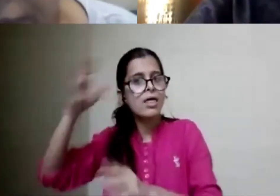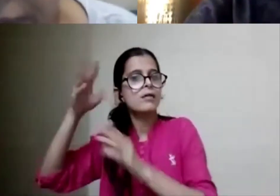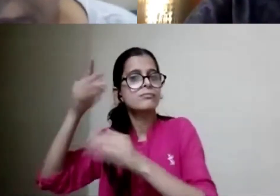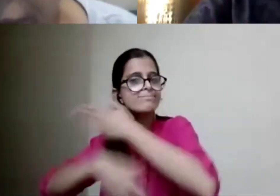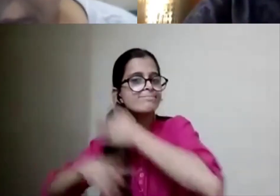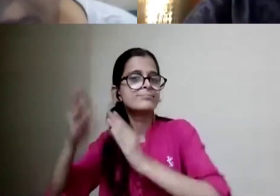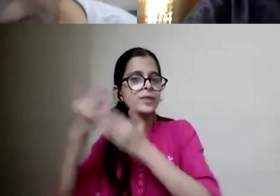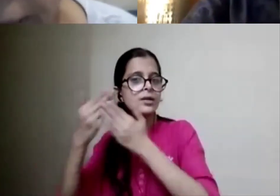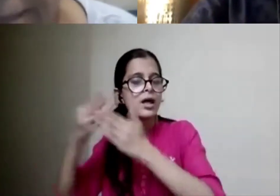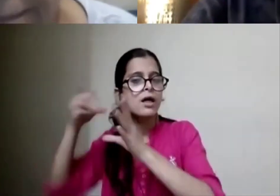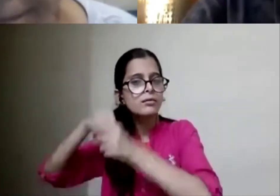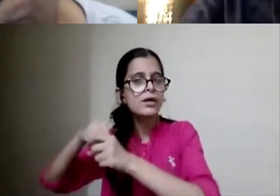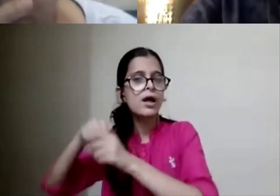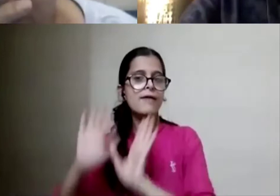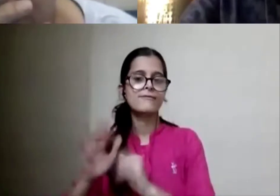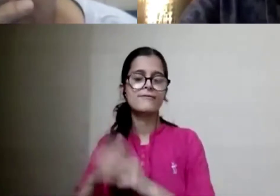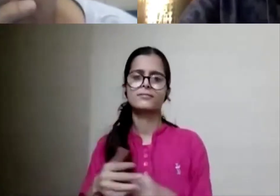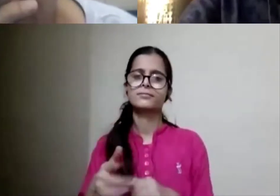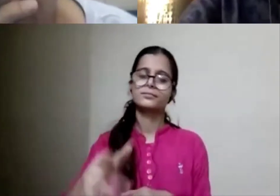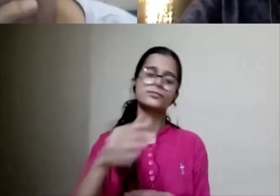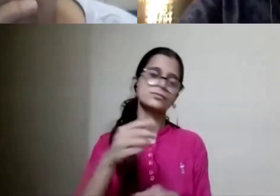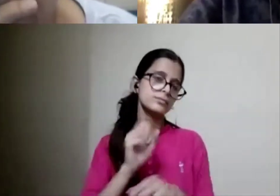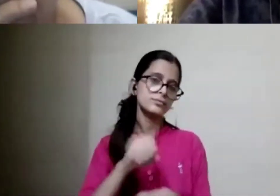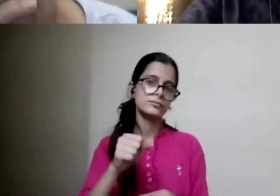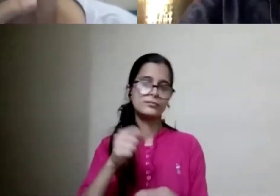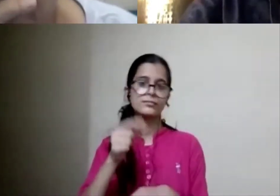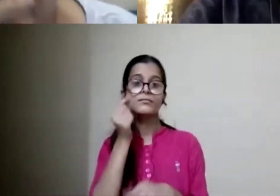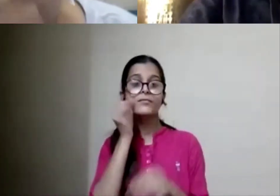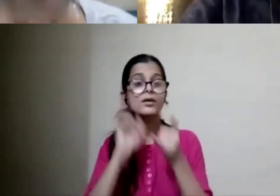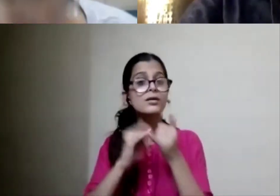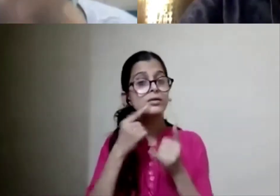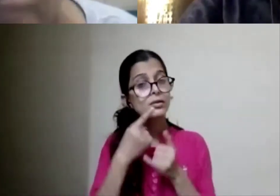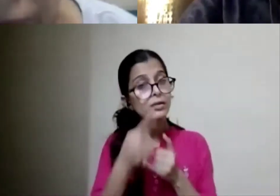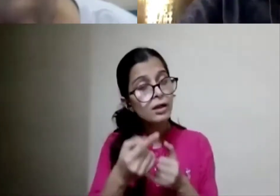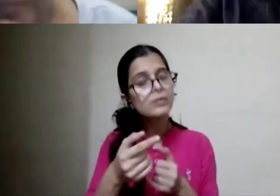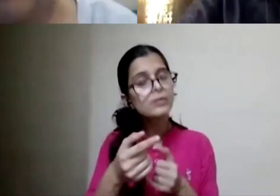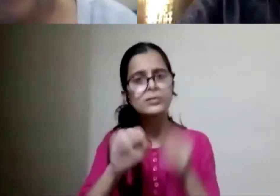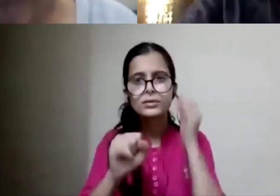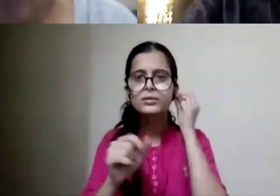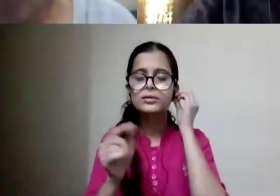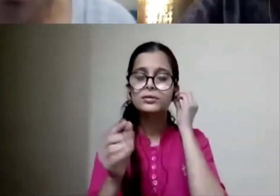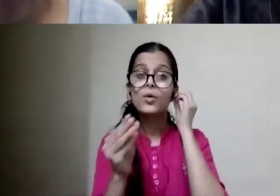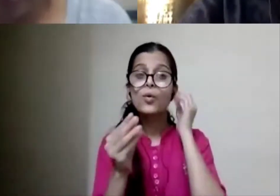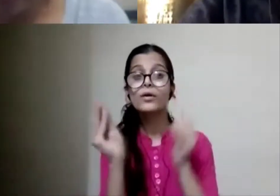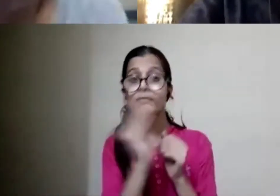Right. So it's important to ask the question as to what is reasonable accommodation